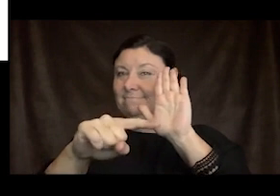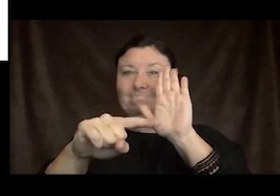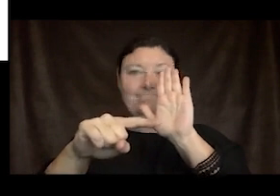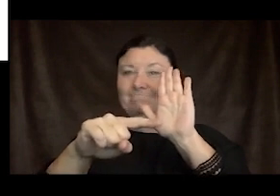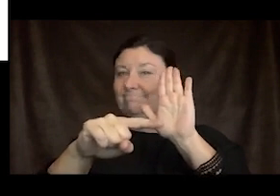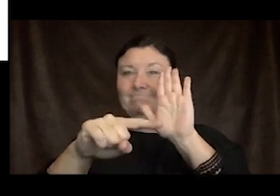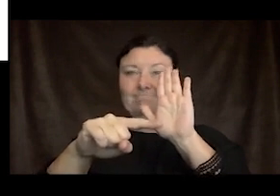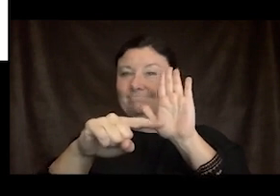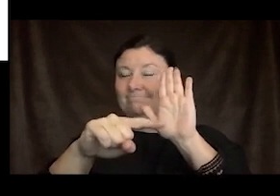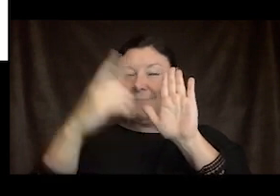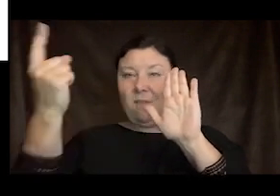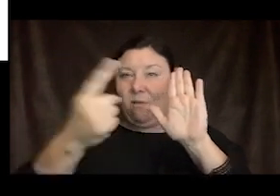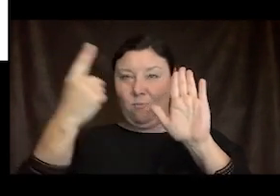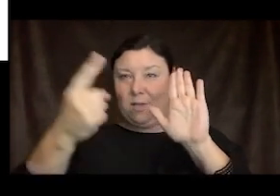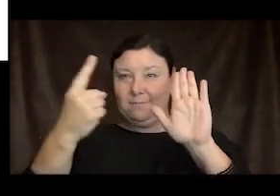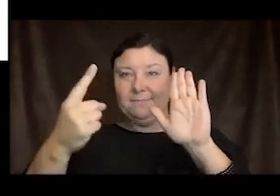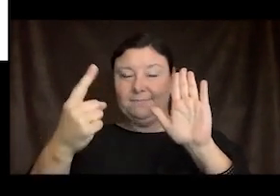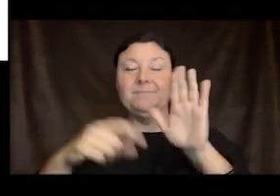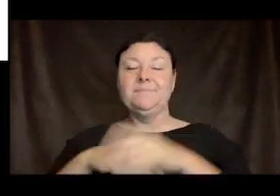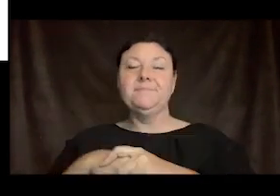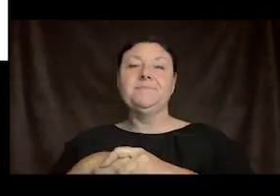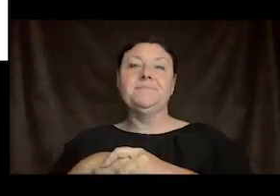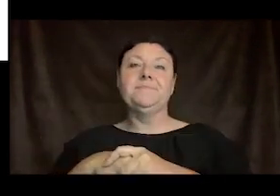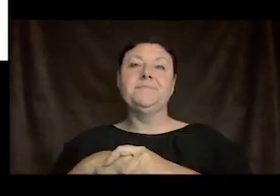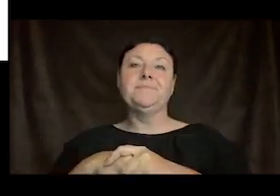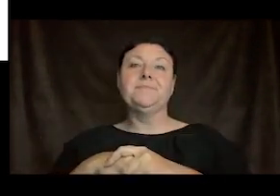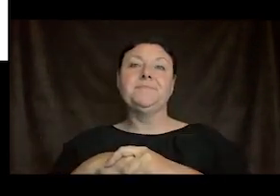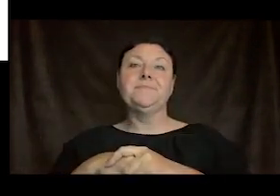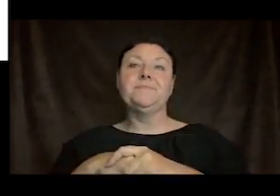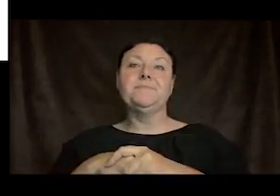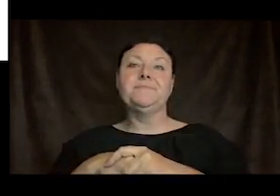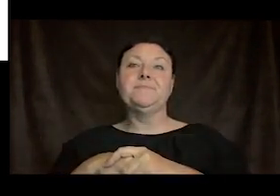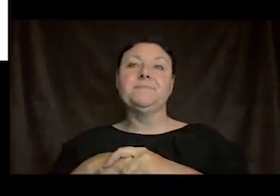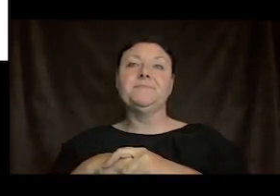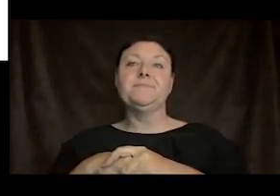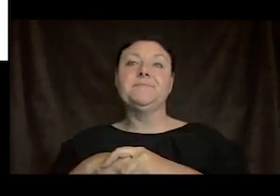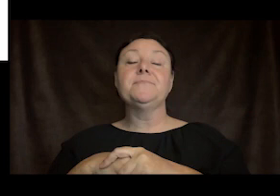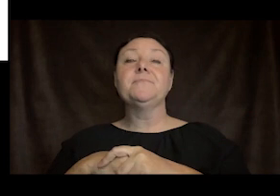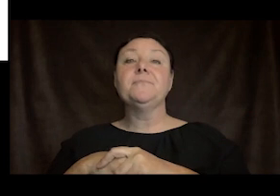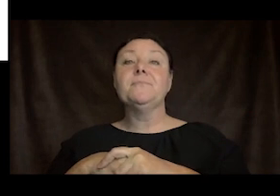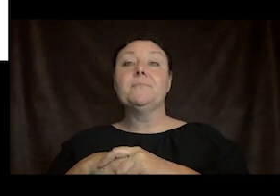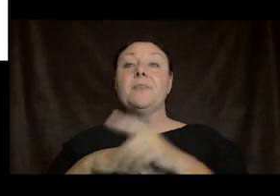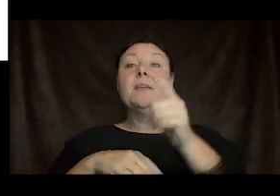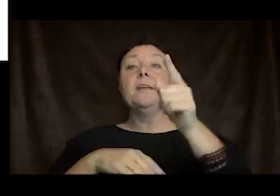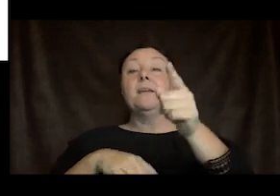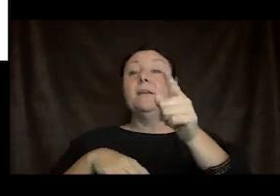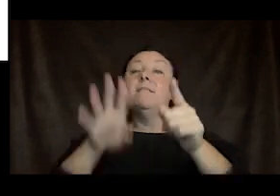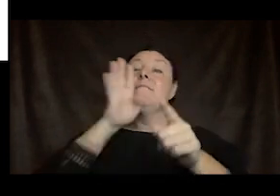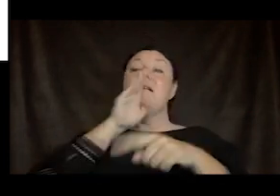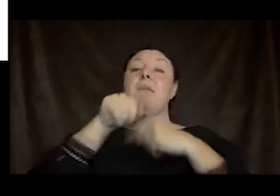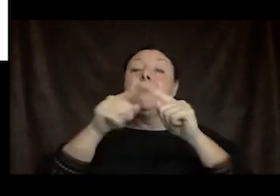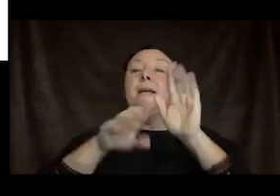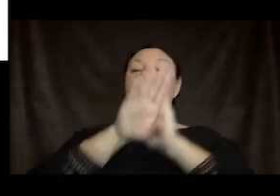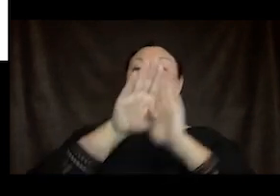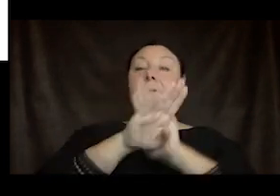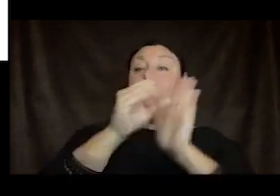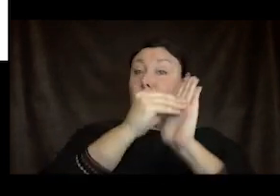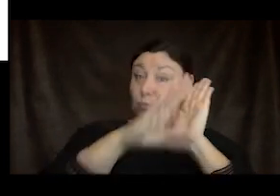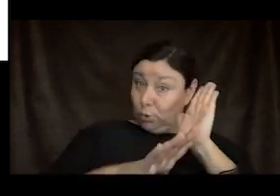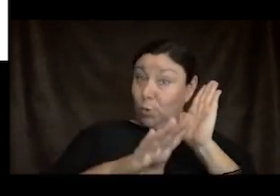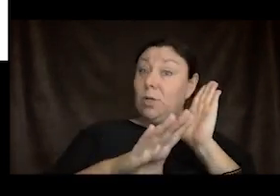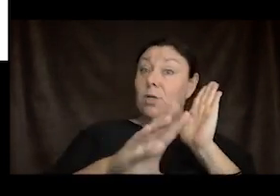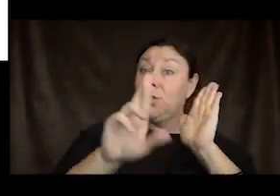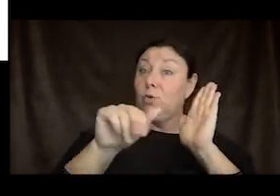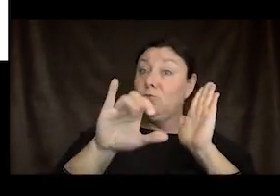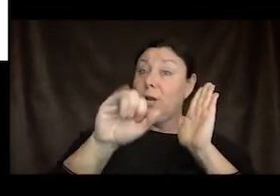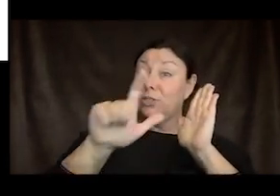greater understanding, especially across races. Now, while it talks about developing students' racial literacies, this